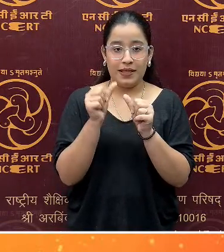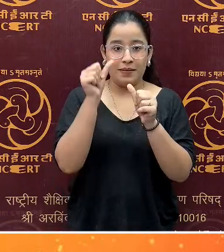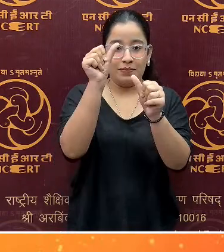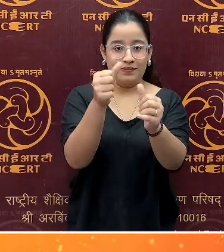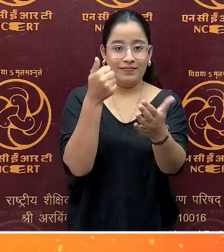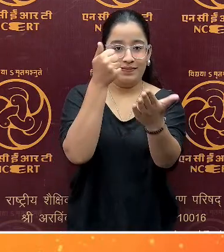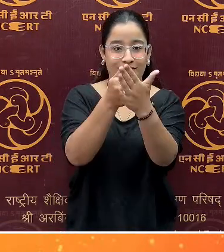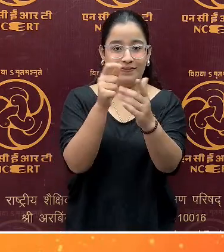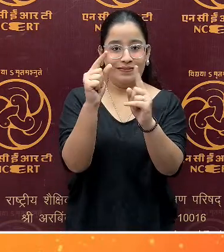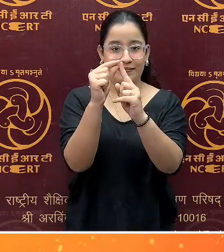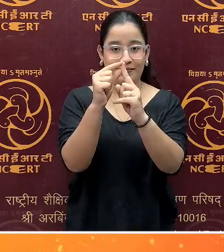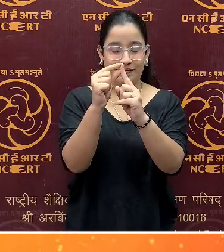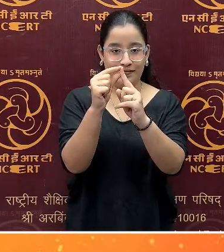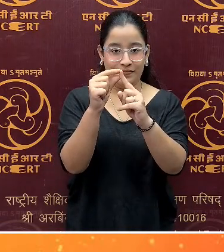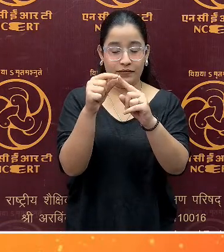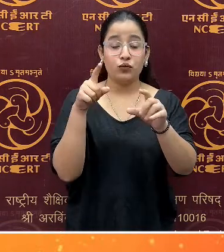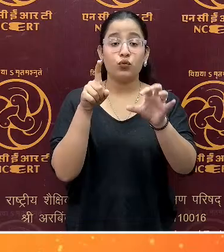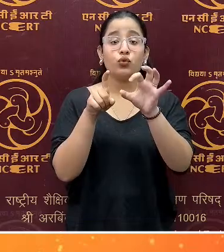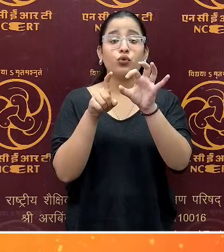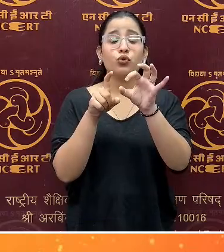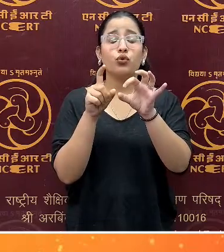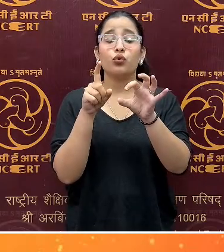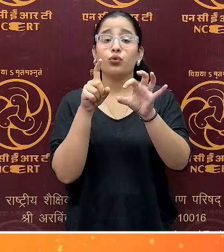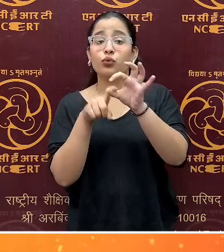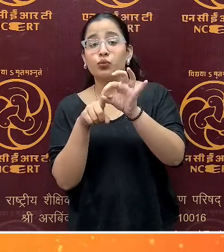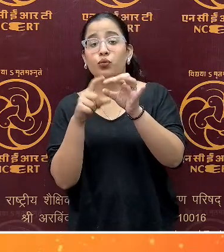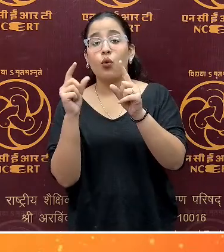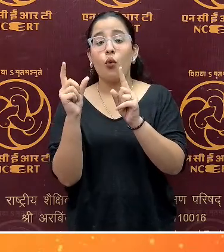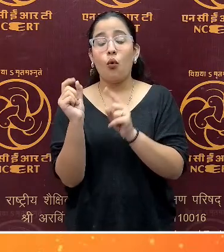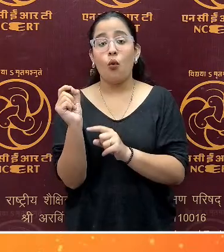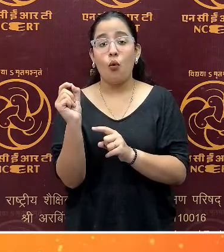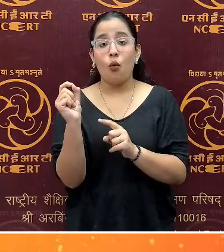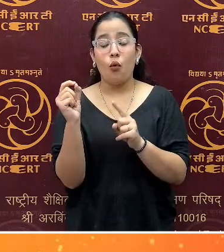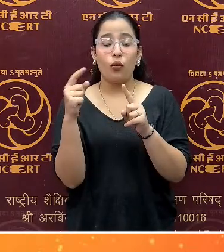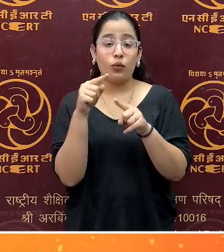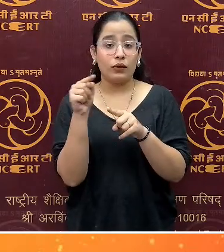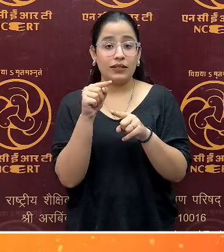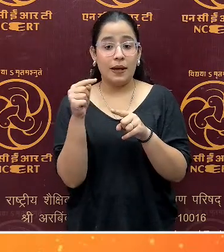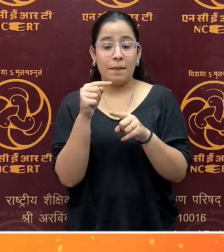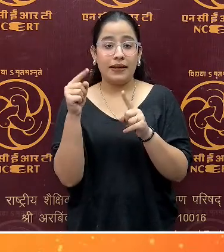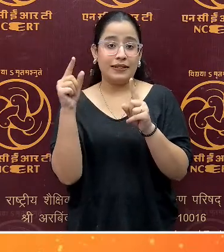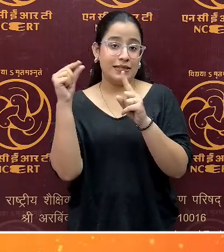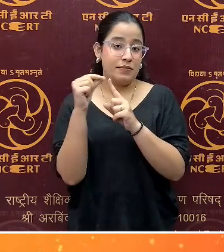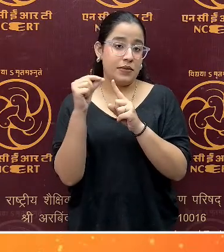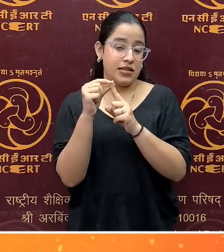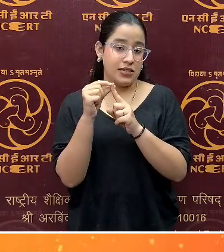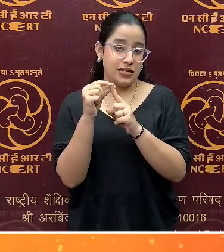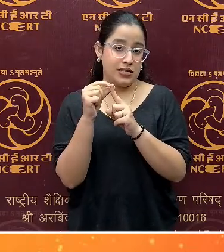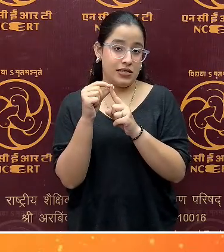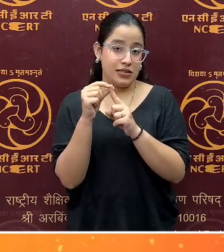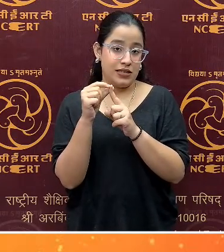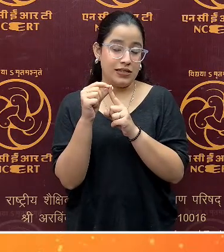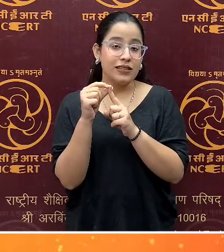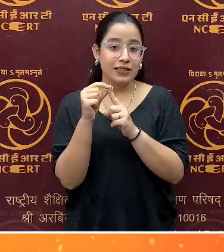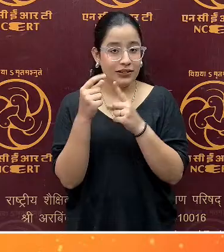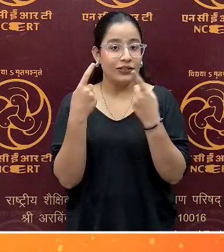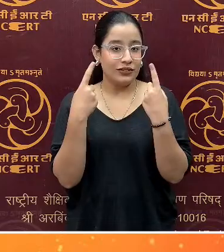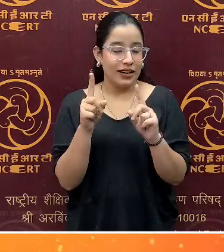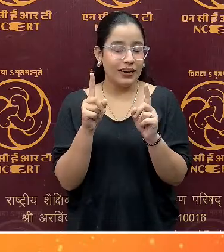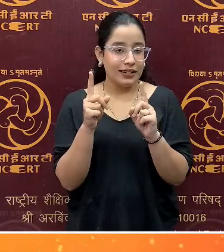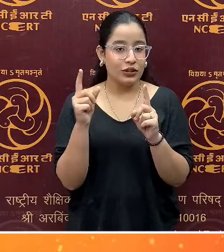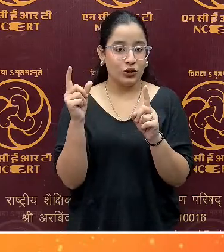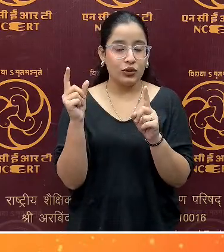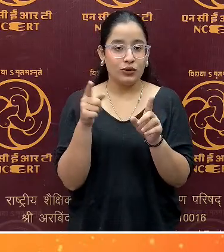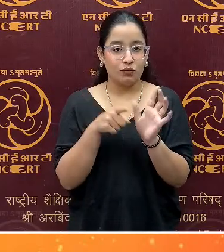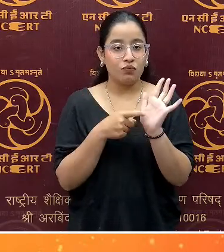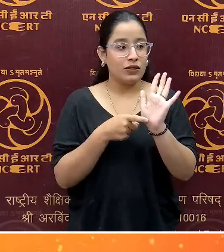Right. Now what is QO? It's minus of P. Isn't it? Yes. QO. QO is not